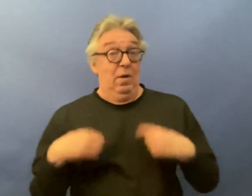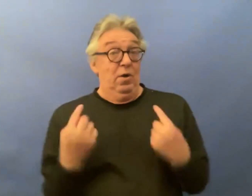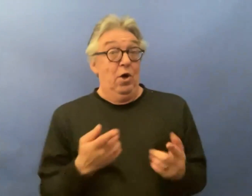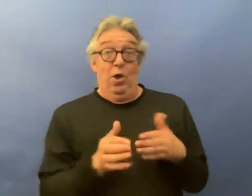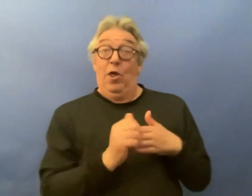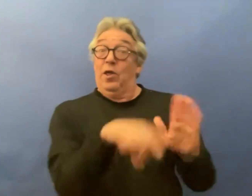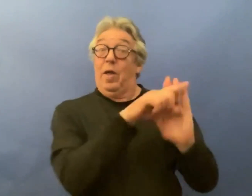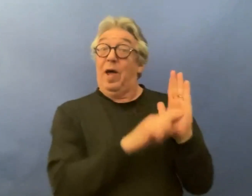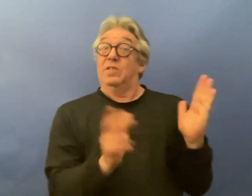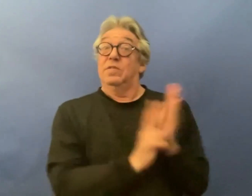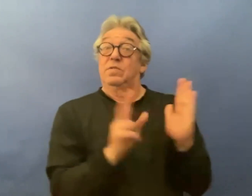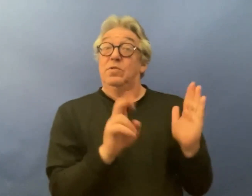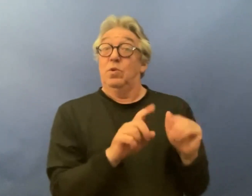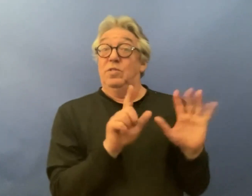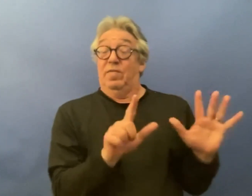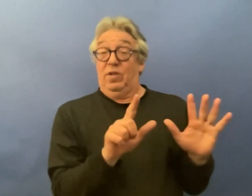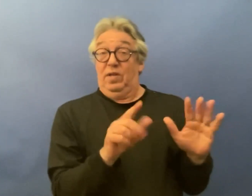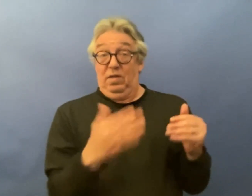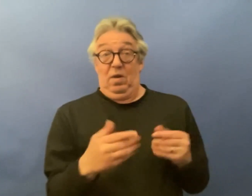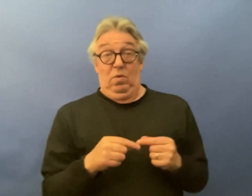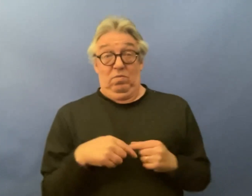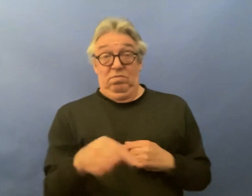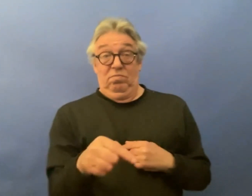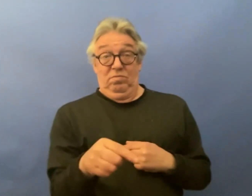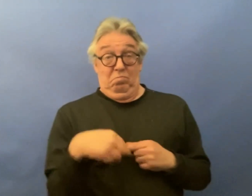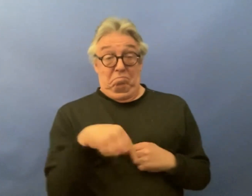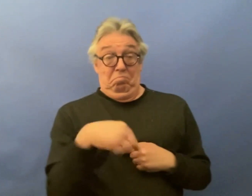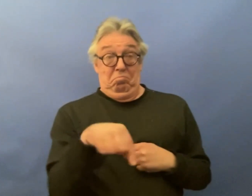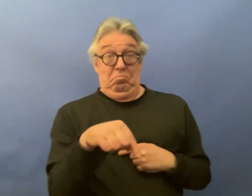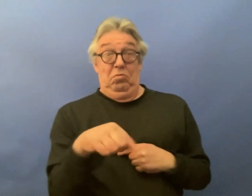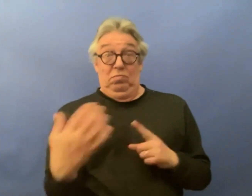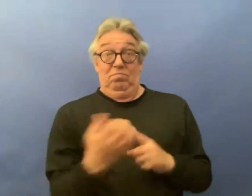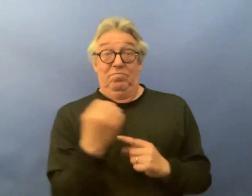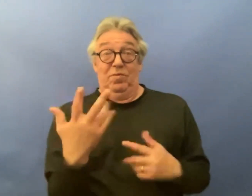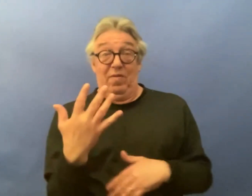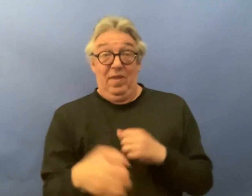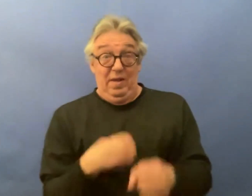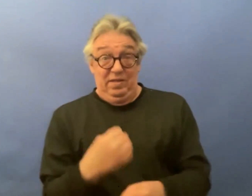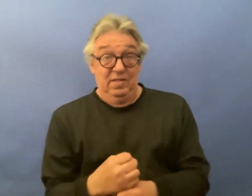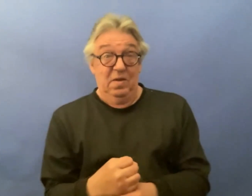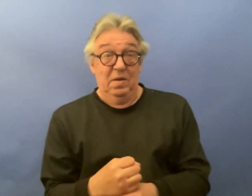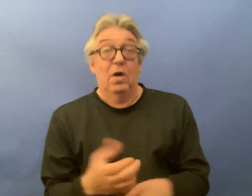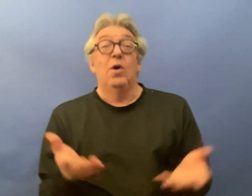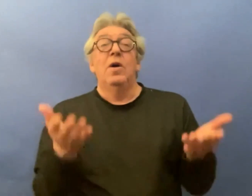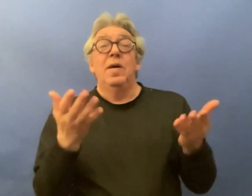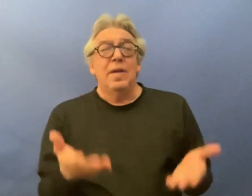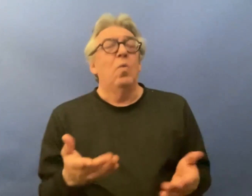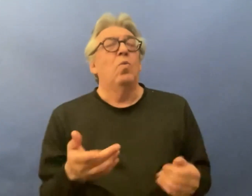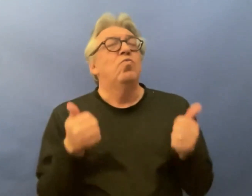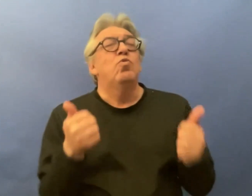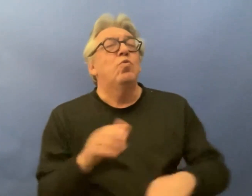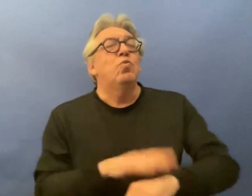now reach 5 years of its age, it is the time to look about